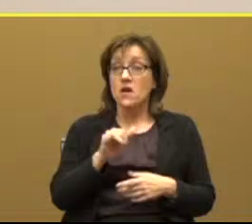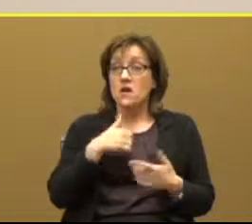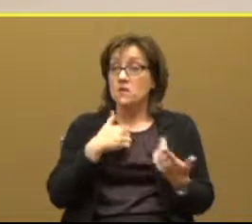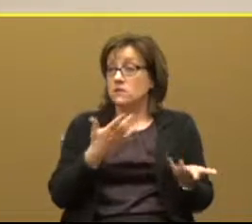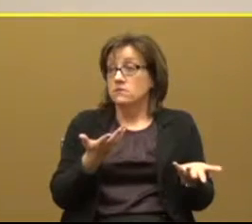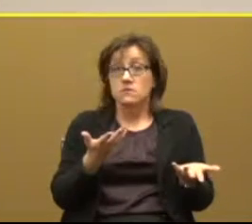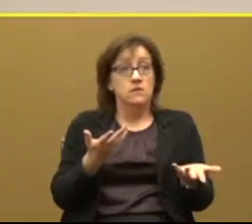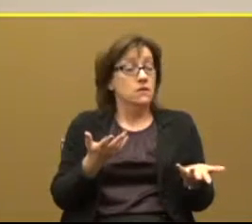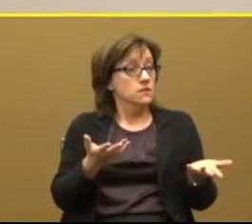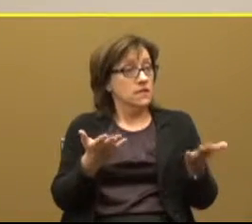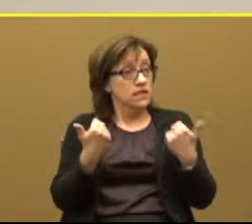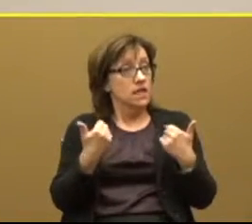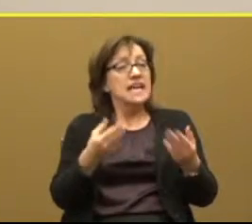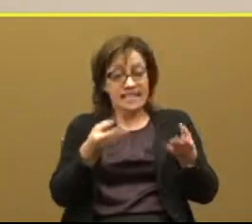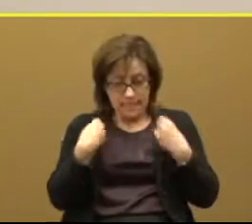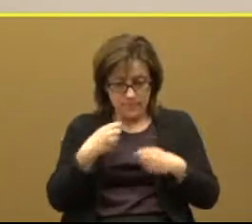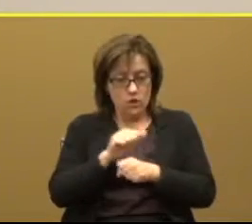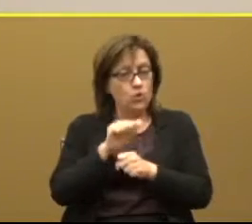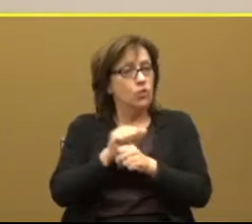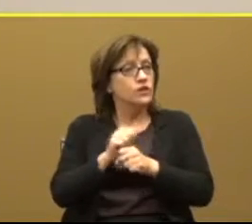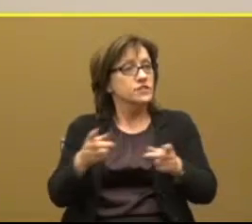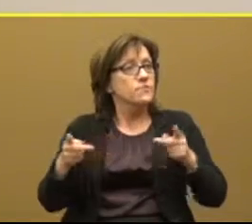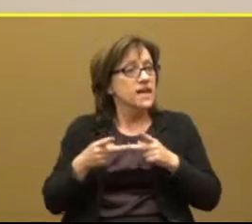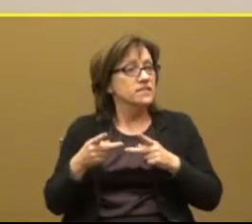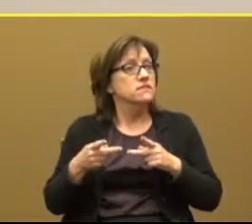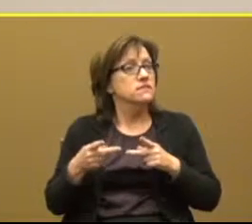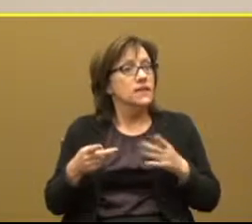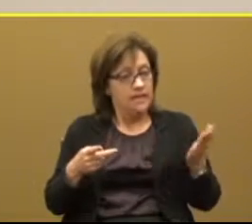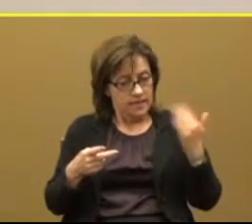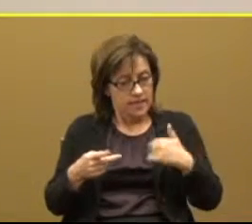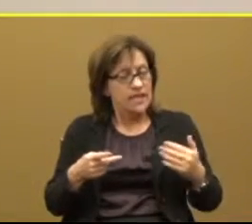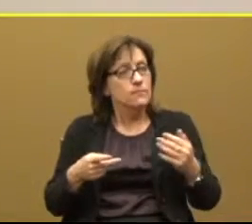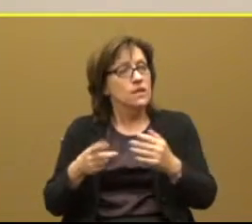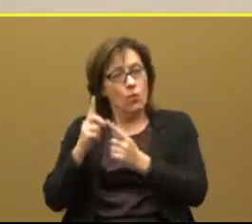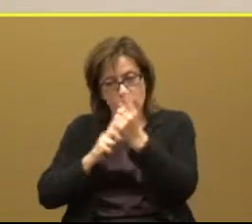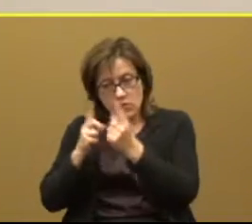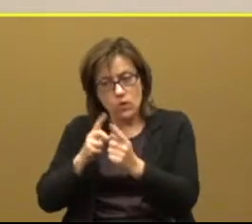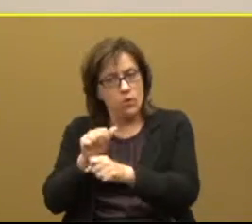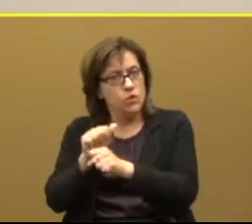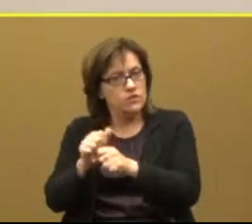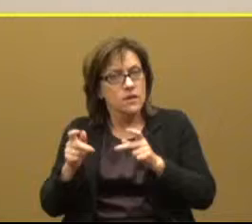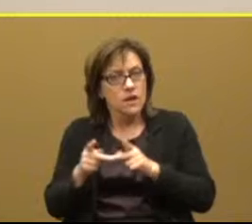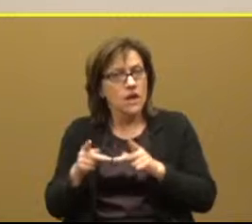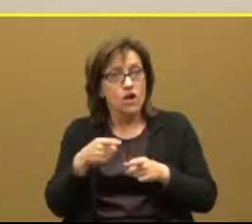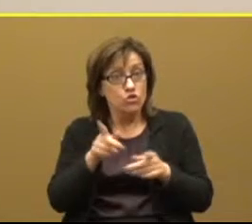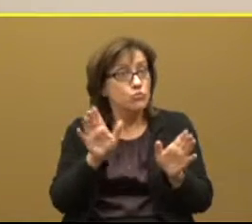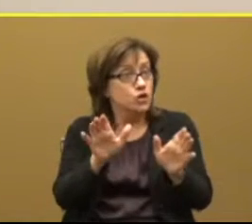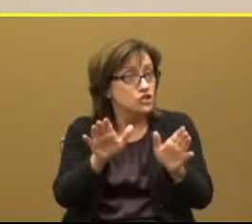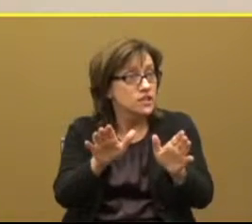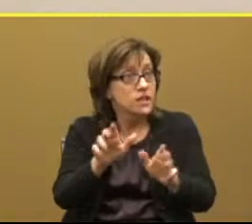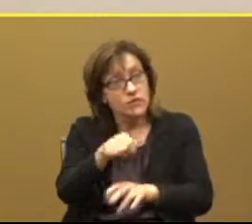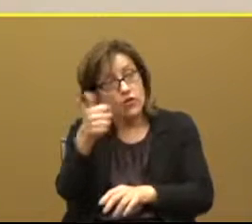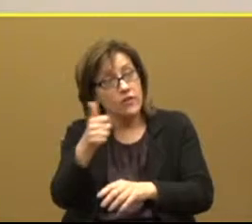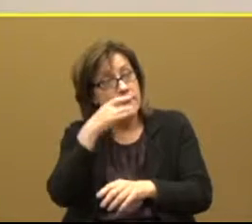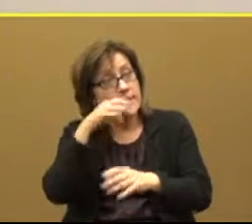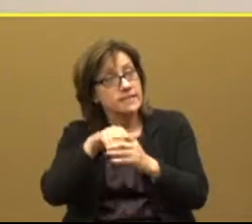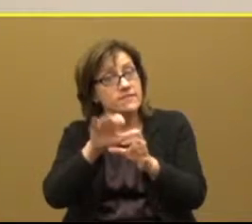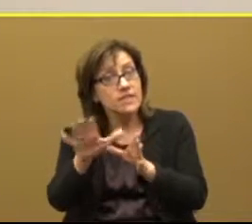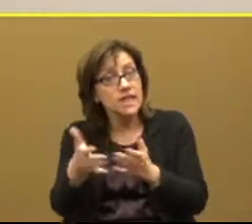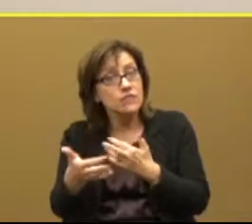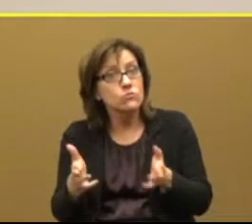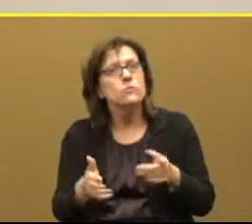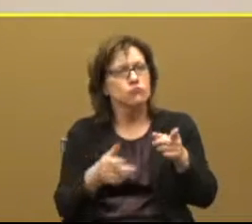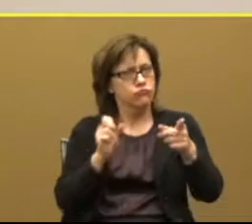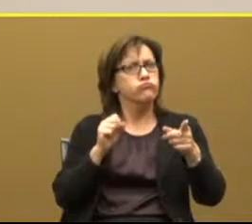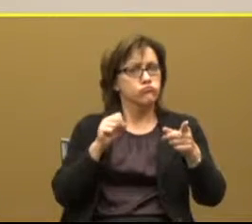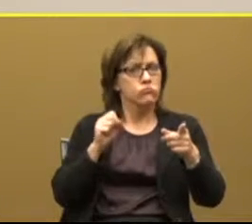me a workspace. Give me that one-on-one workspace. Are you push-in? Are there other kids in the classroom? Push-in. There's other